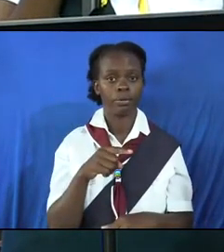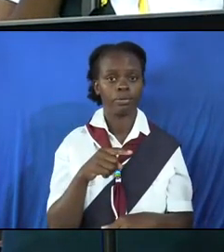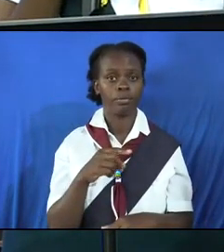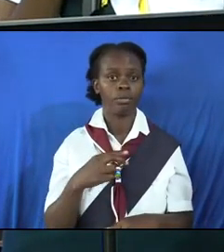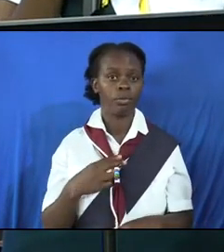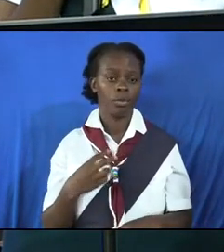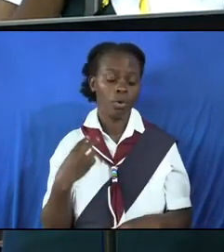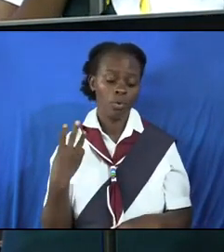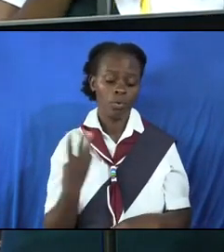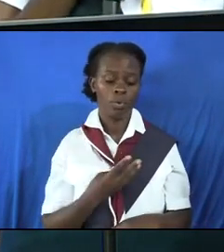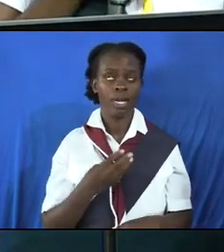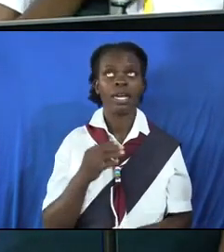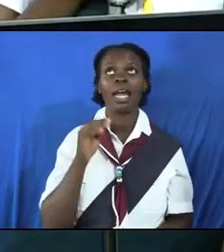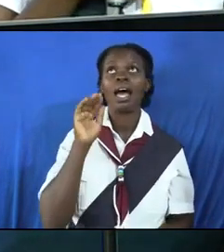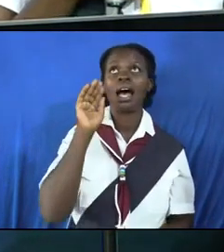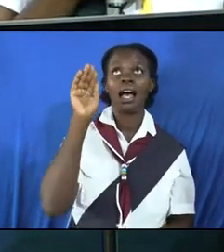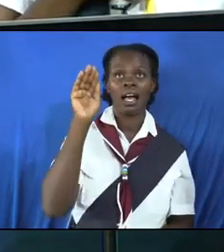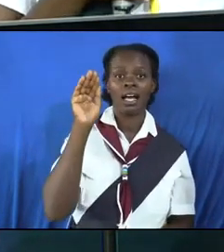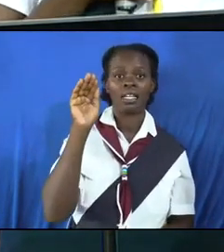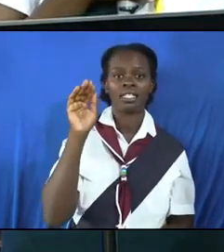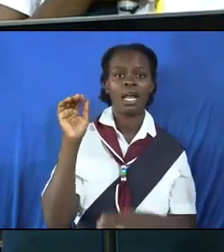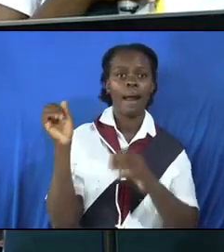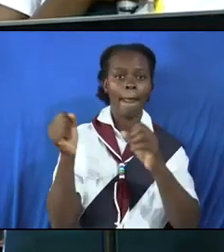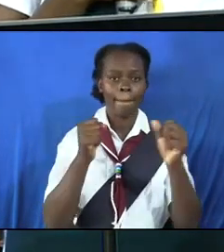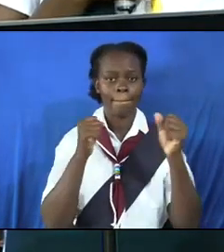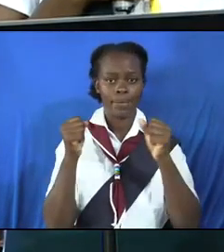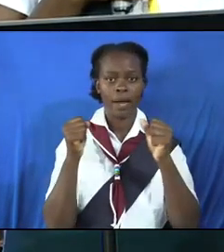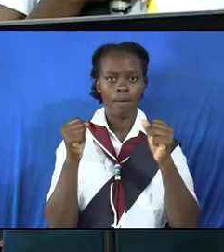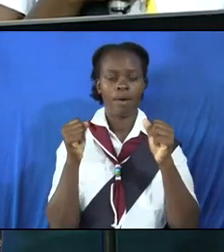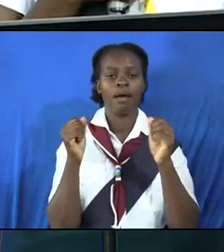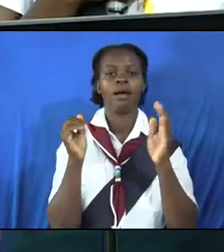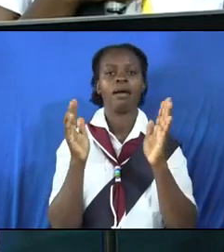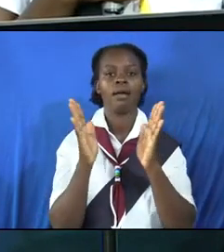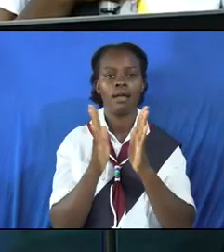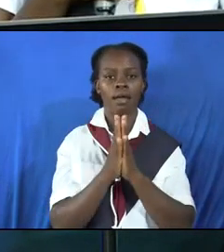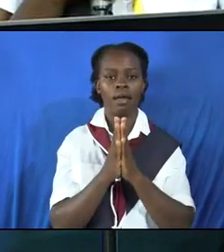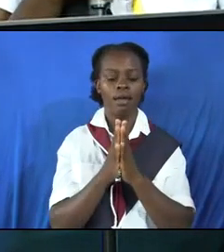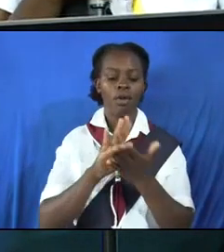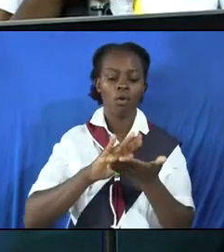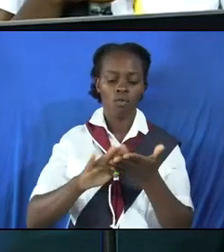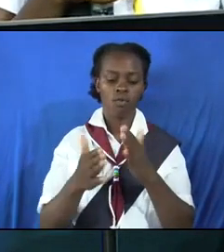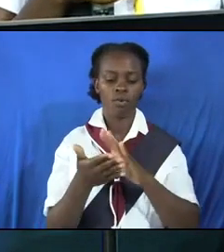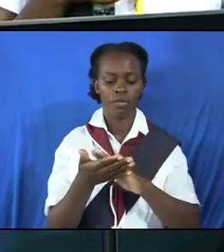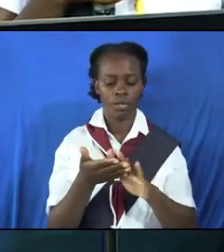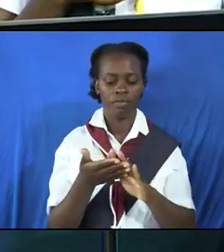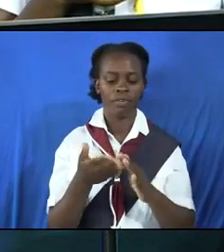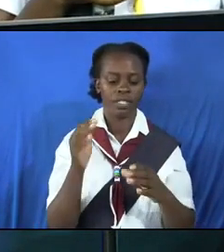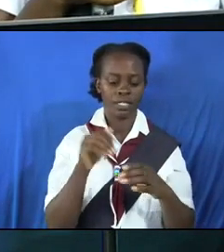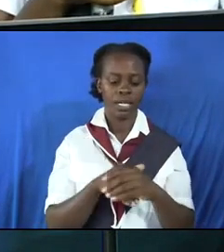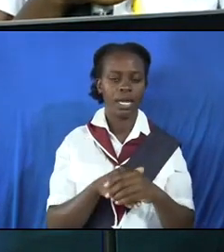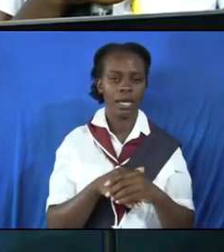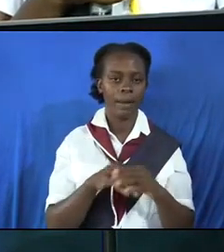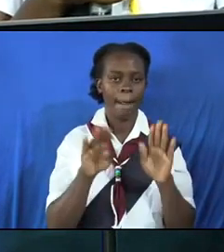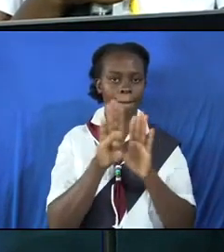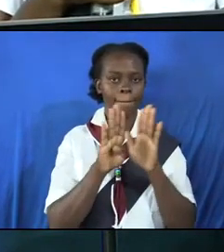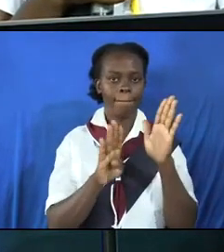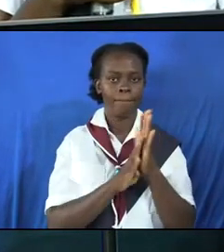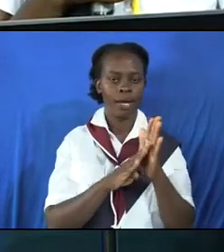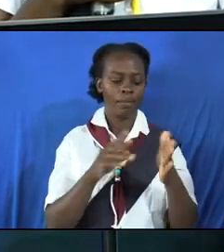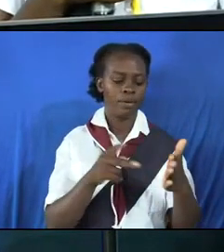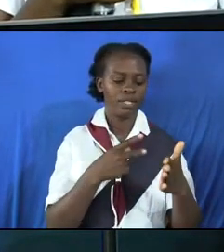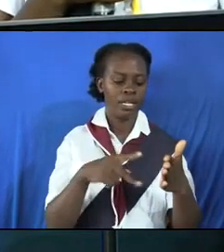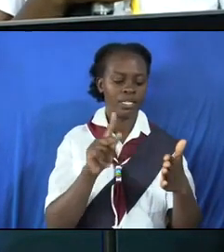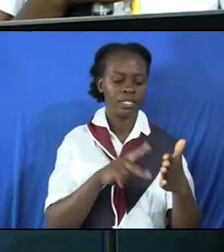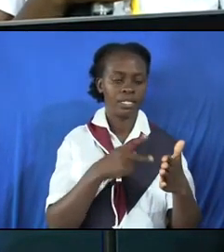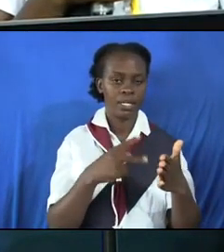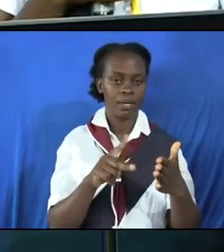and forgiveness through praying and reading the Bible. In the book of Psalms 119, verse 10 to